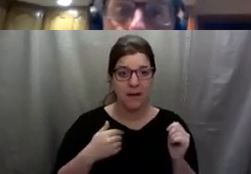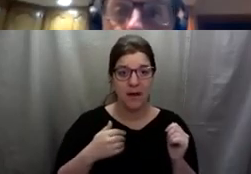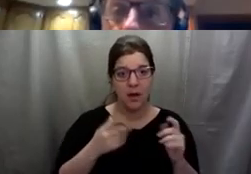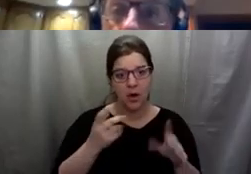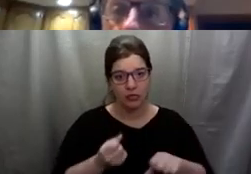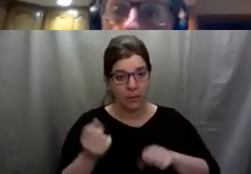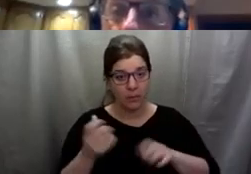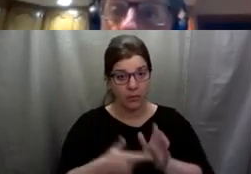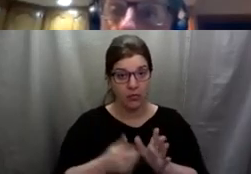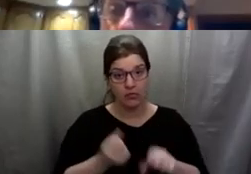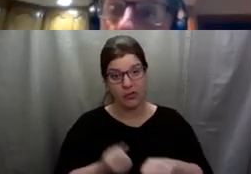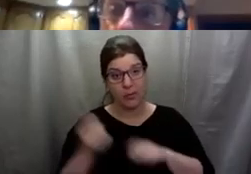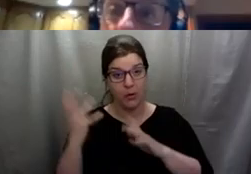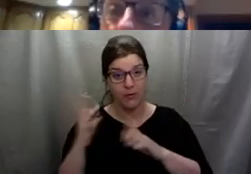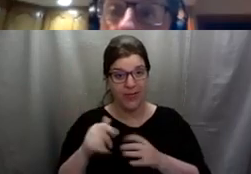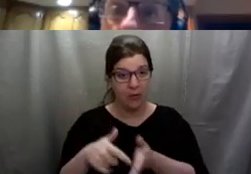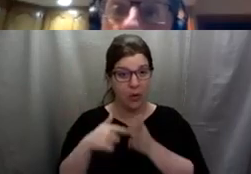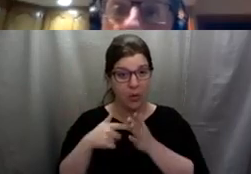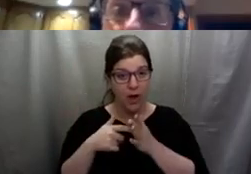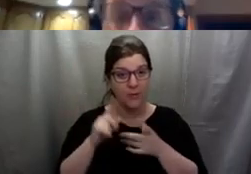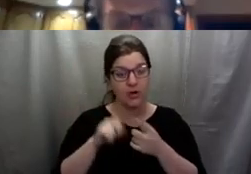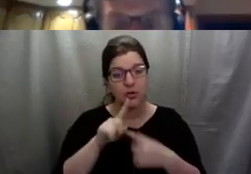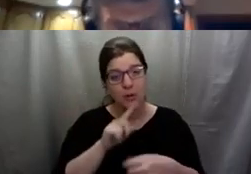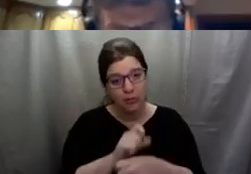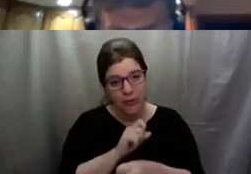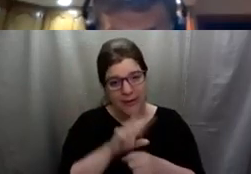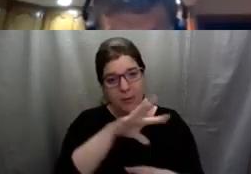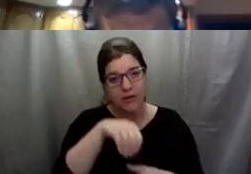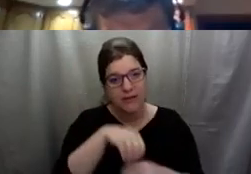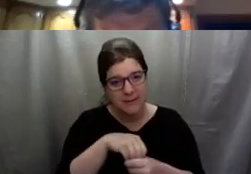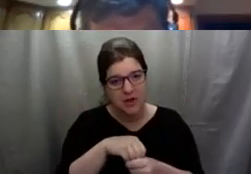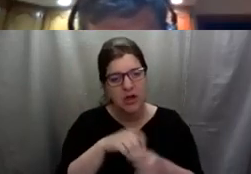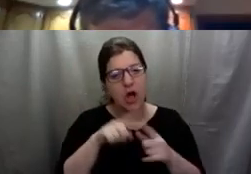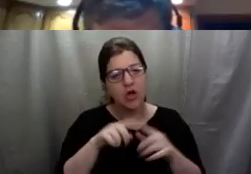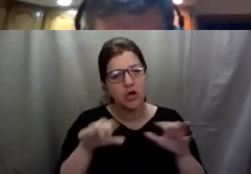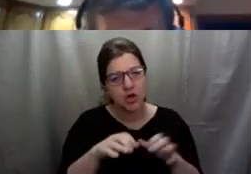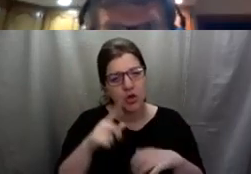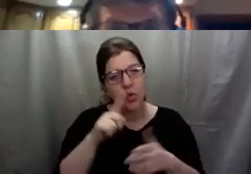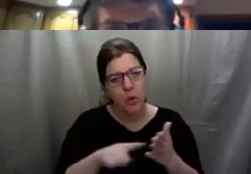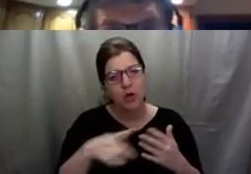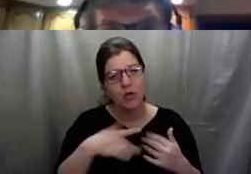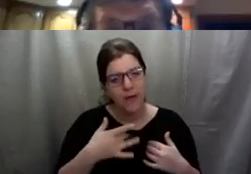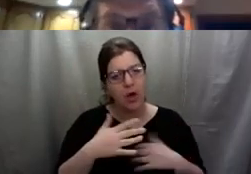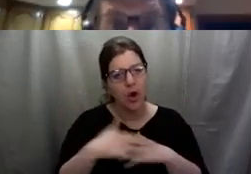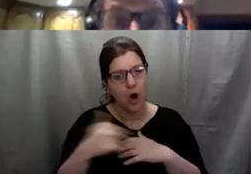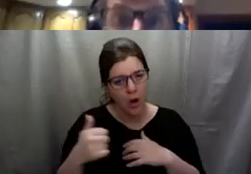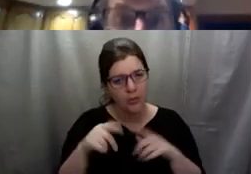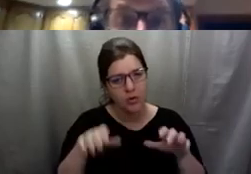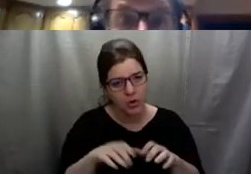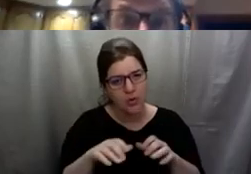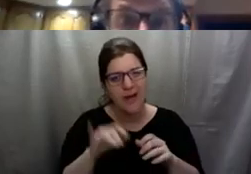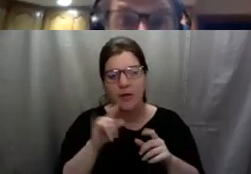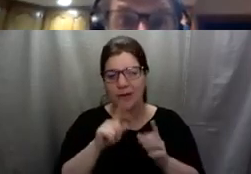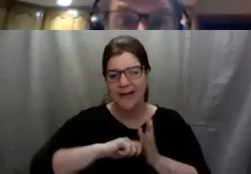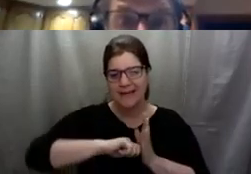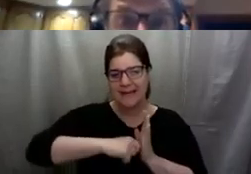a requirement to really participate meaningfully and in what one feels called to do, is really key. So y'all just made me think